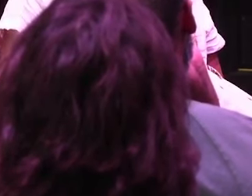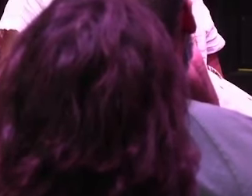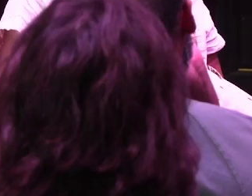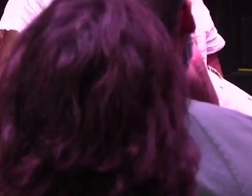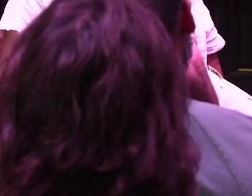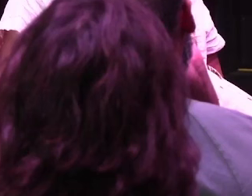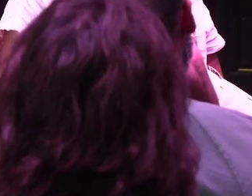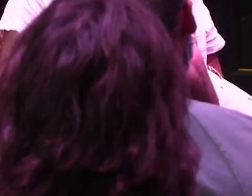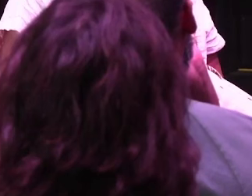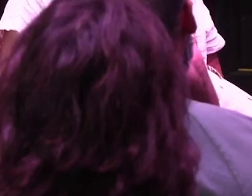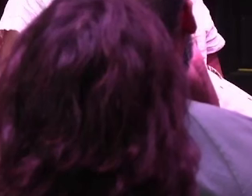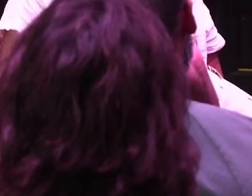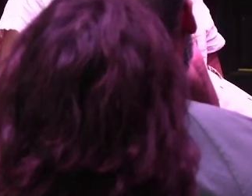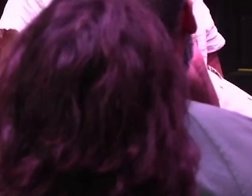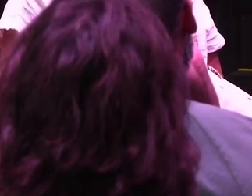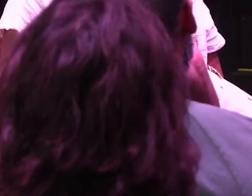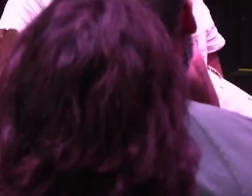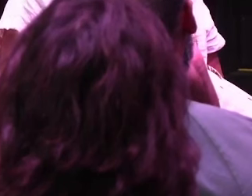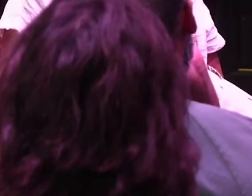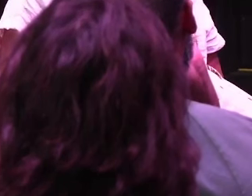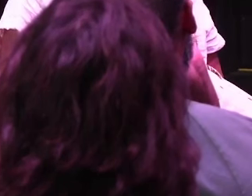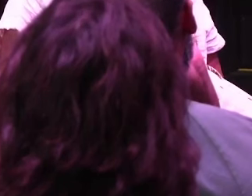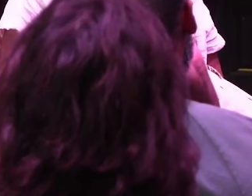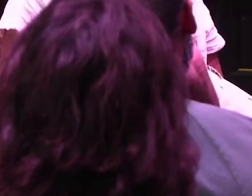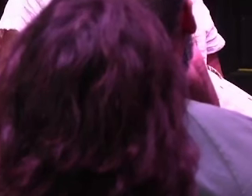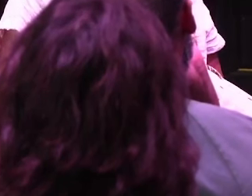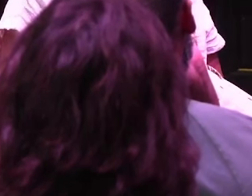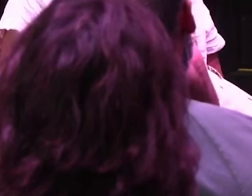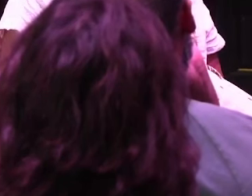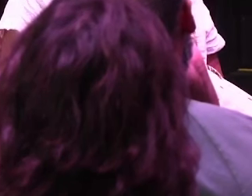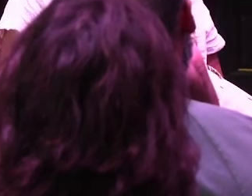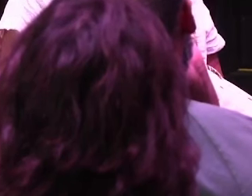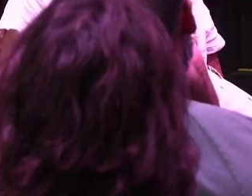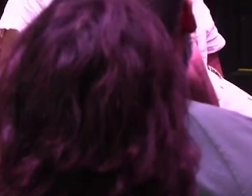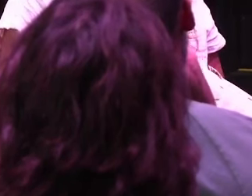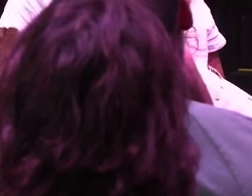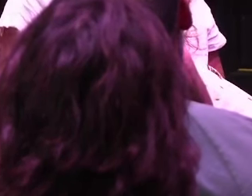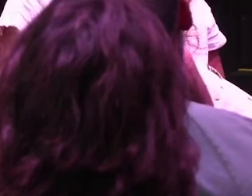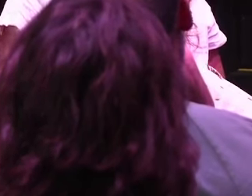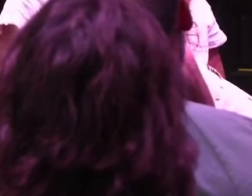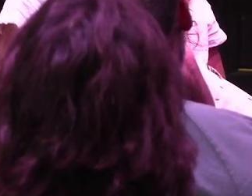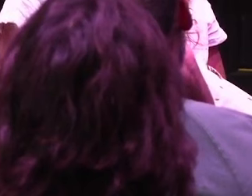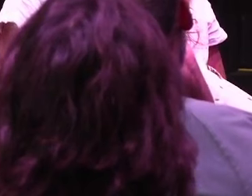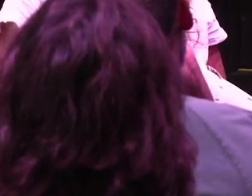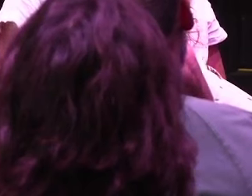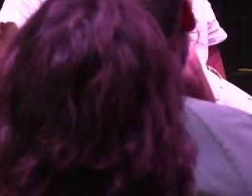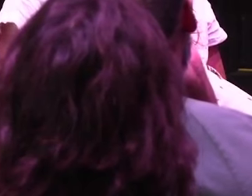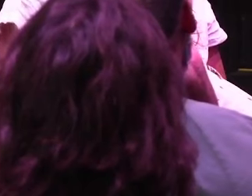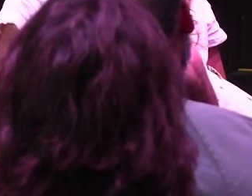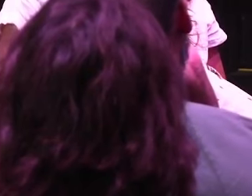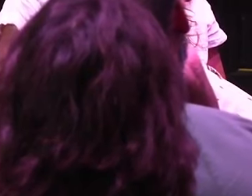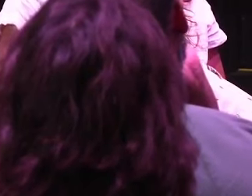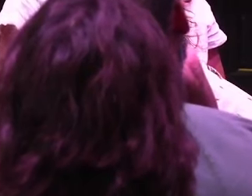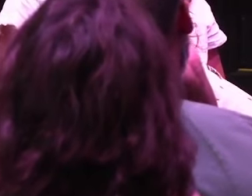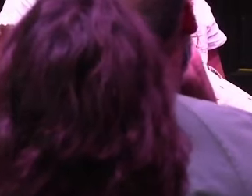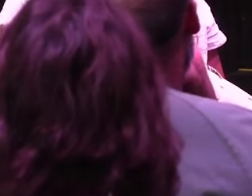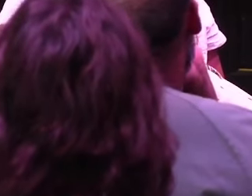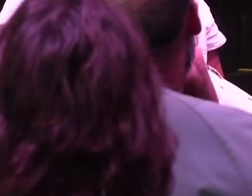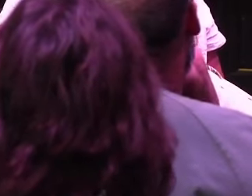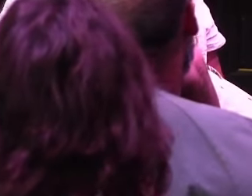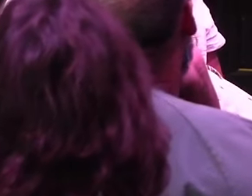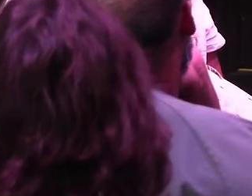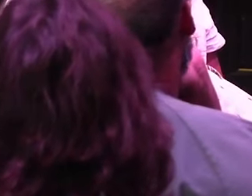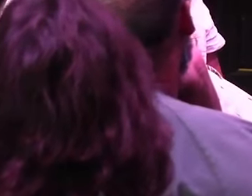about social service. And before we were talking about loneliness, I think David brought it up, this sense of loneliness as a crisis. But